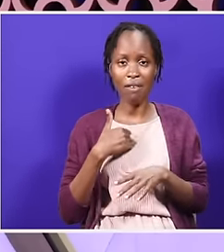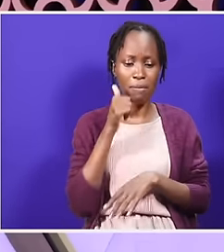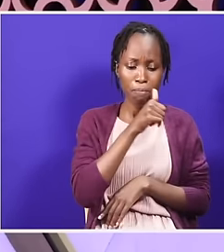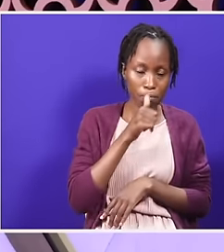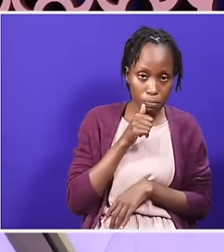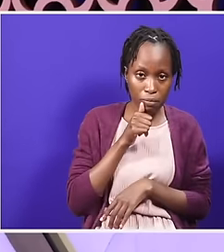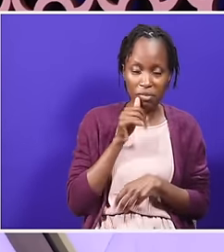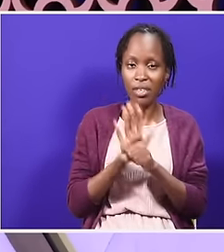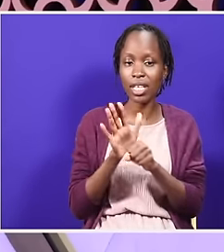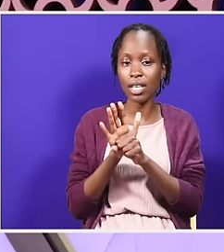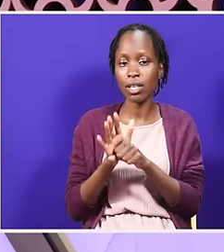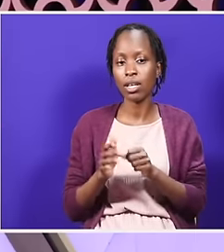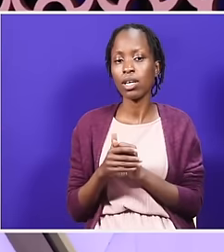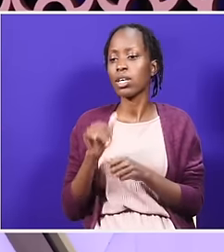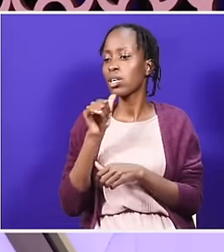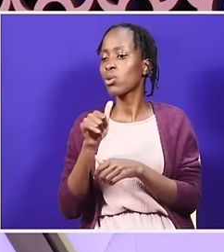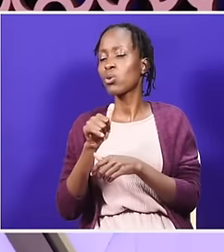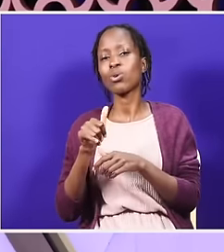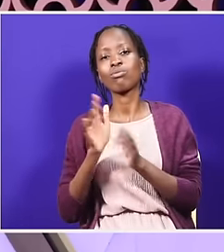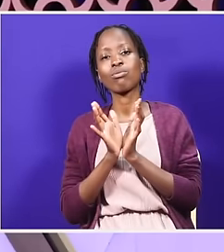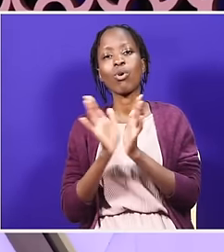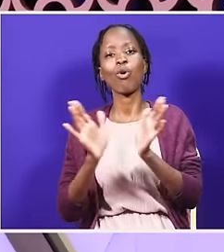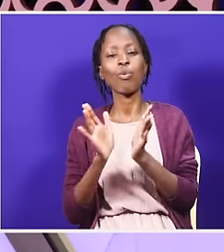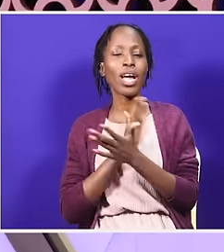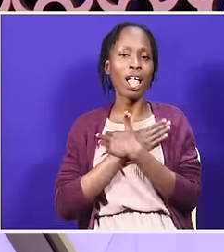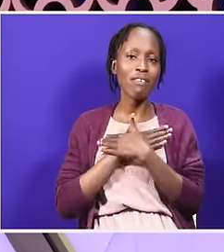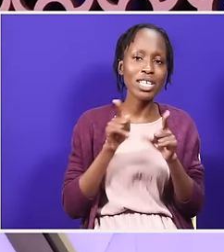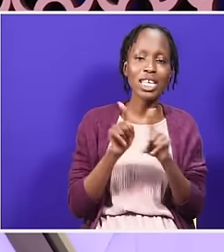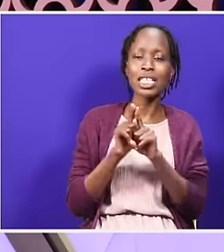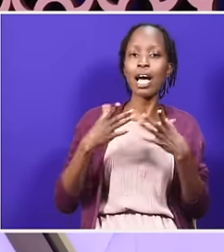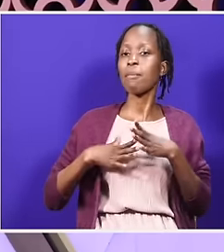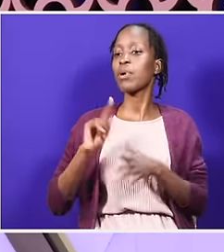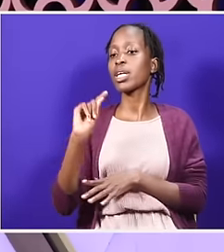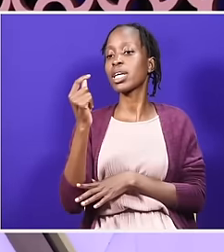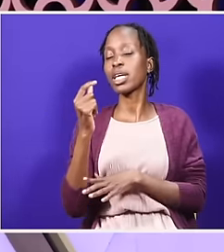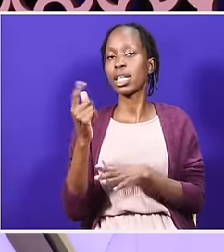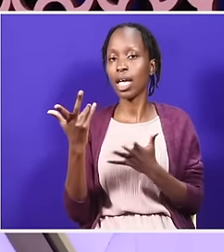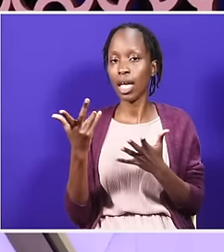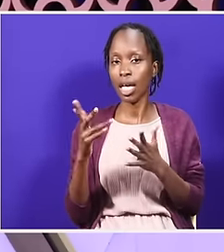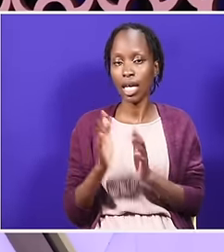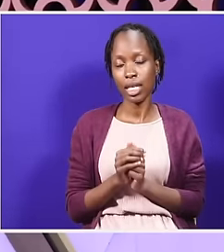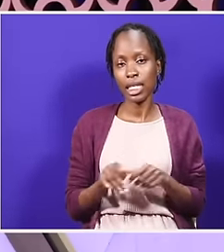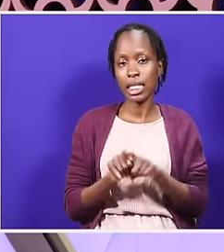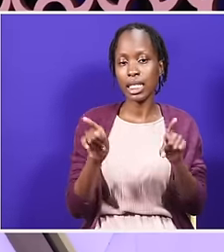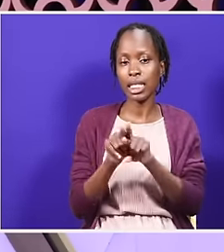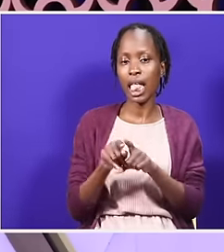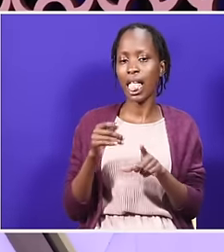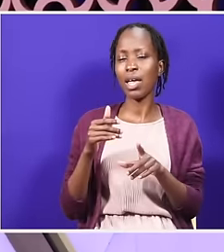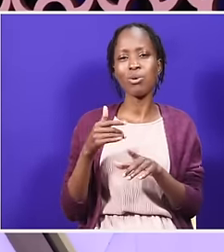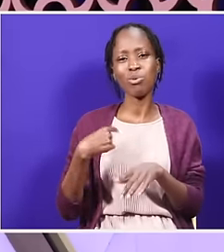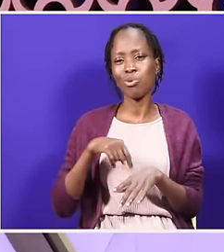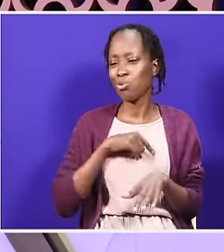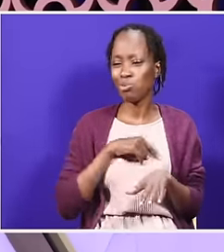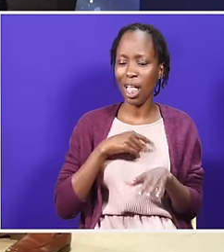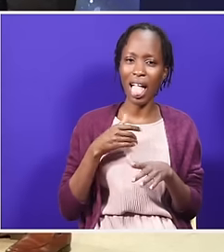secretive, and not friendly like people in Kenya are. And so there was a lot of adjustments we